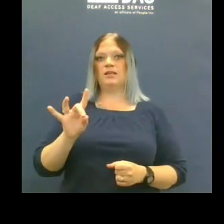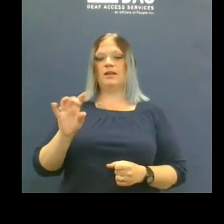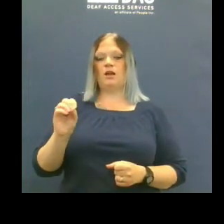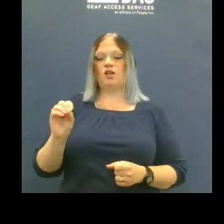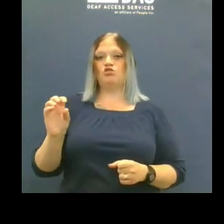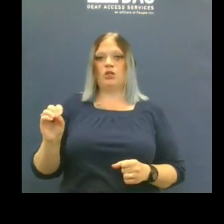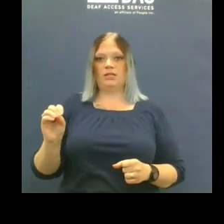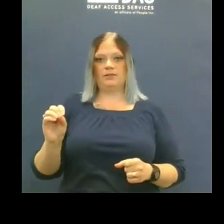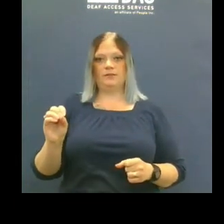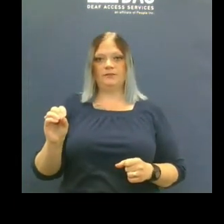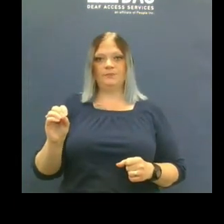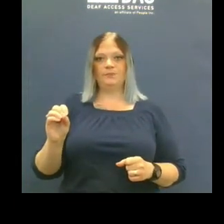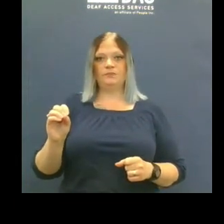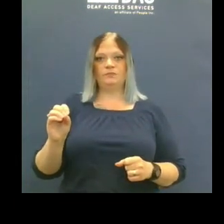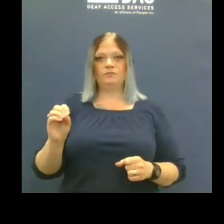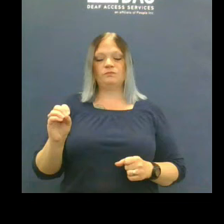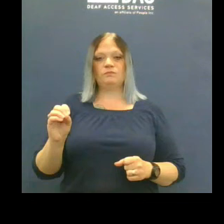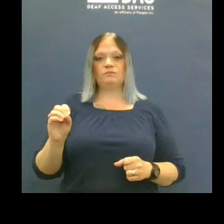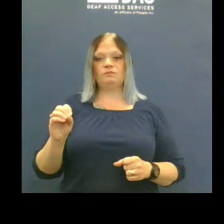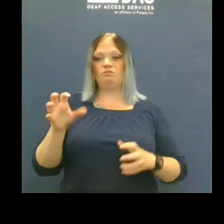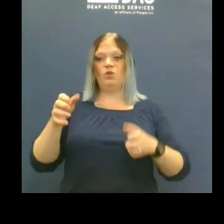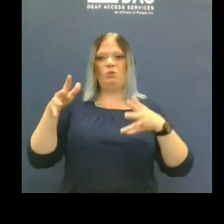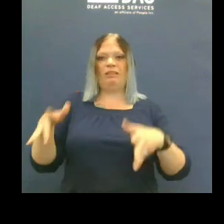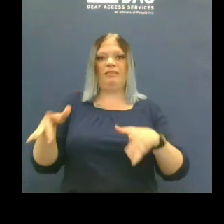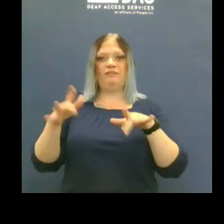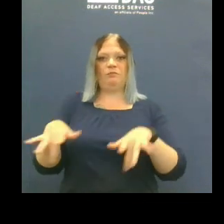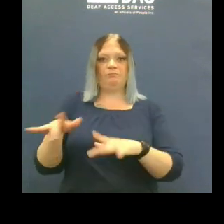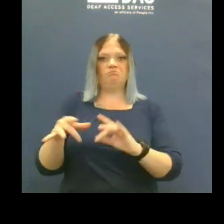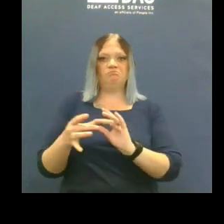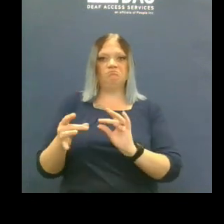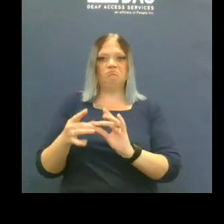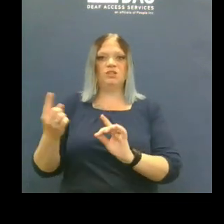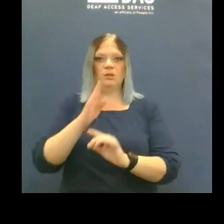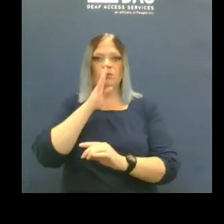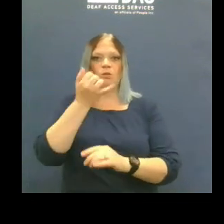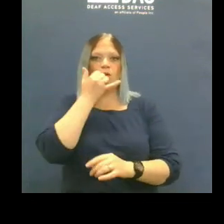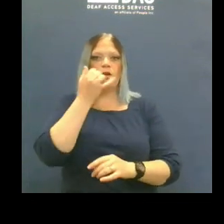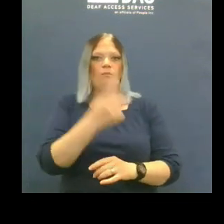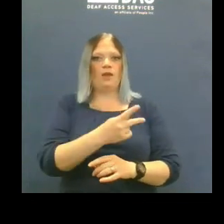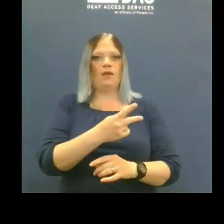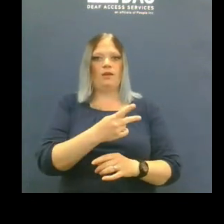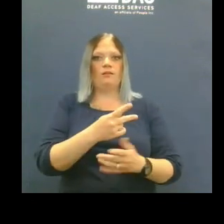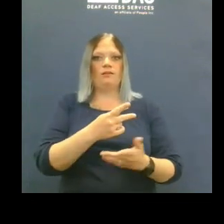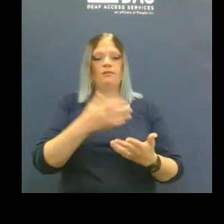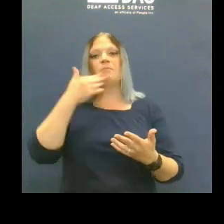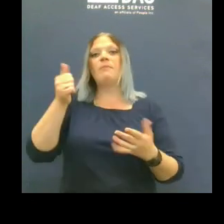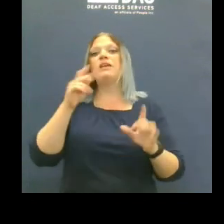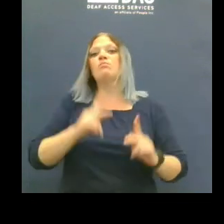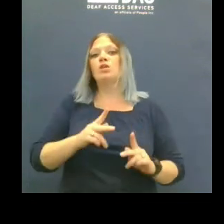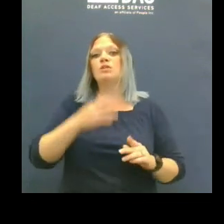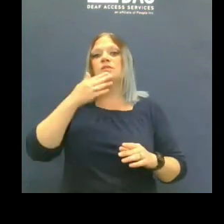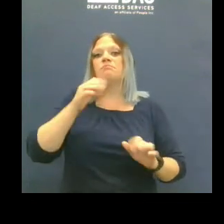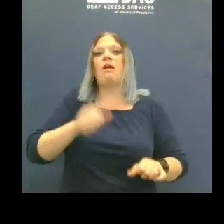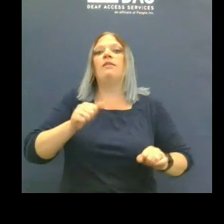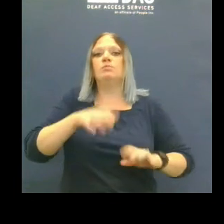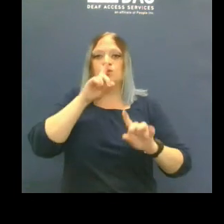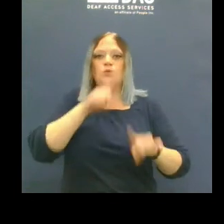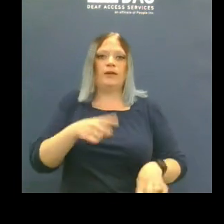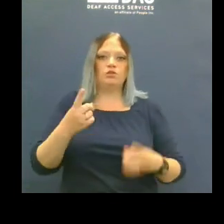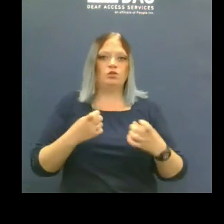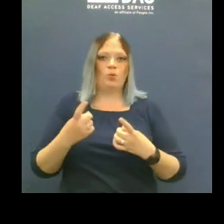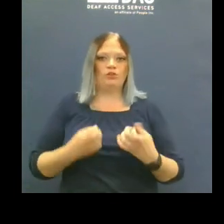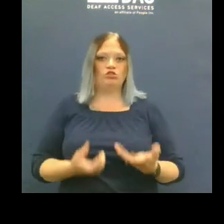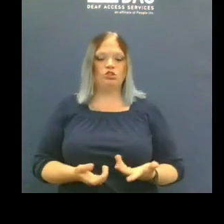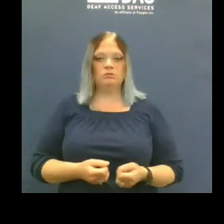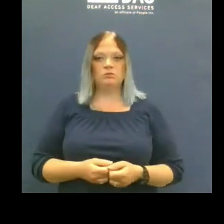961-6800, and leave a voicemail, and someone will call you back, the best person possible to answer your questions. But